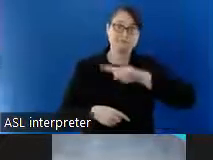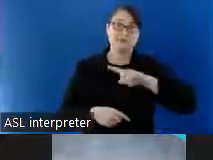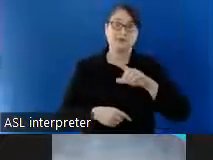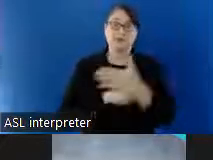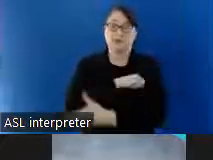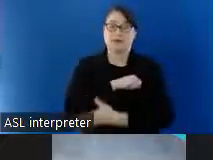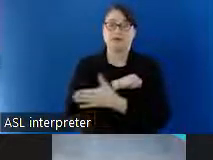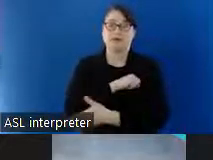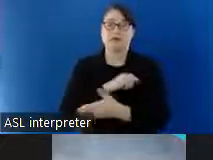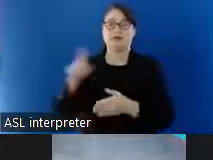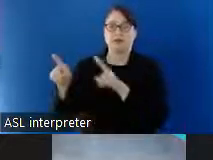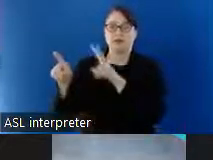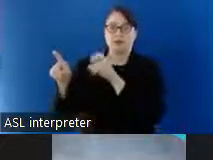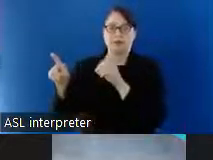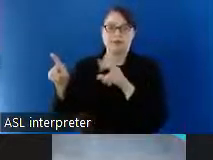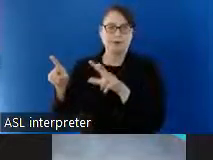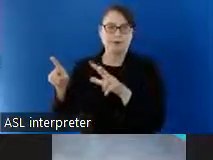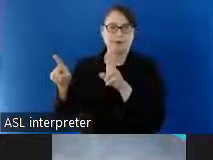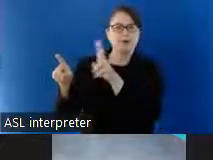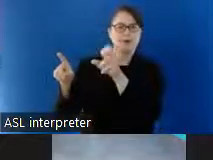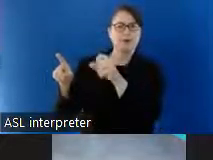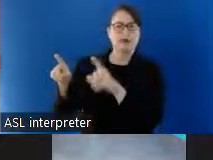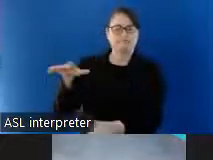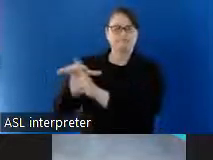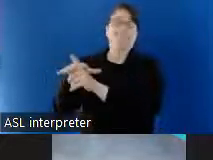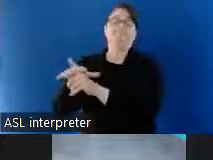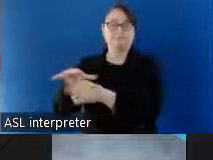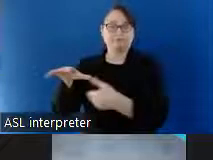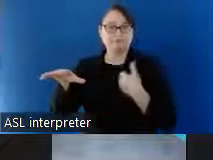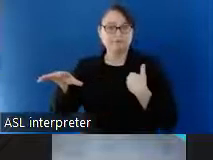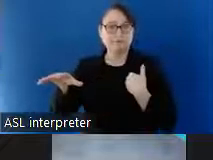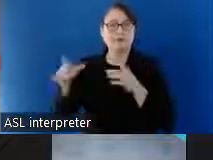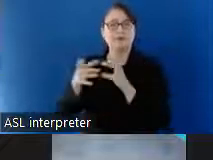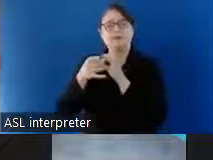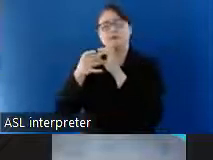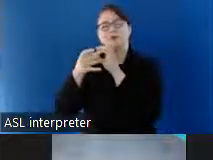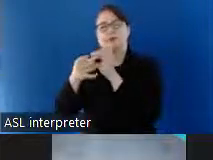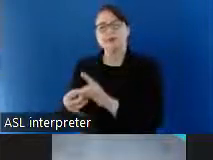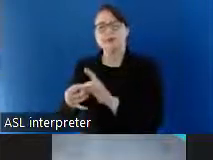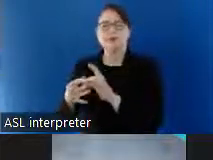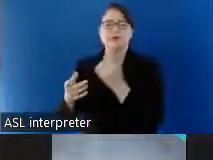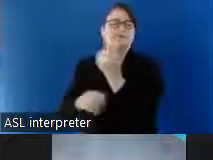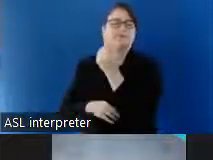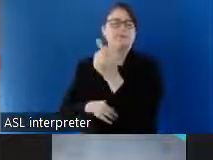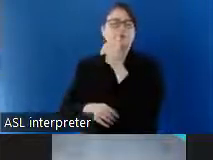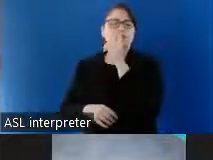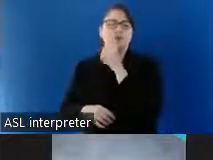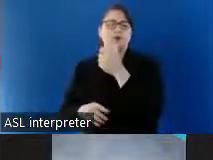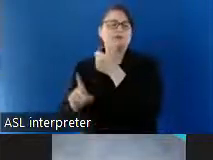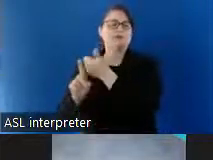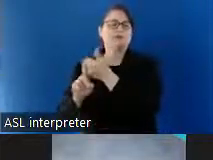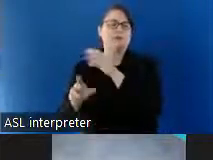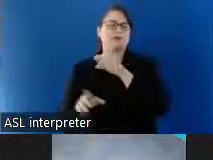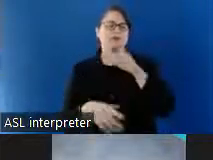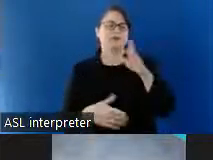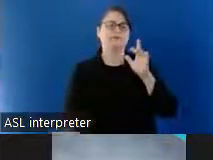United States of America that was associated with prairie dogs that were somehow came in contact with other animals